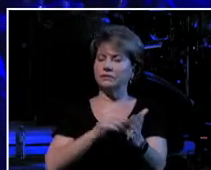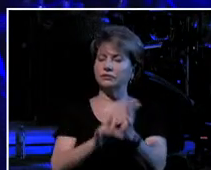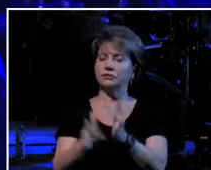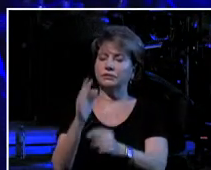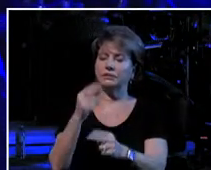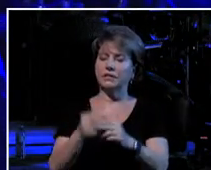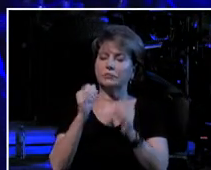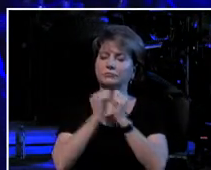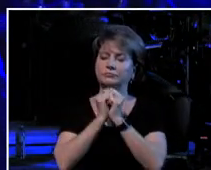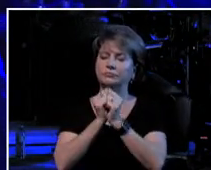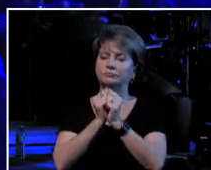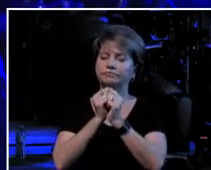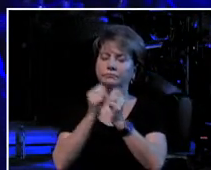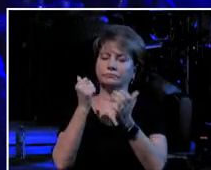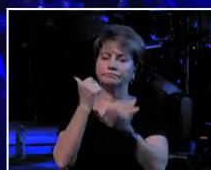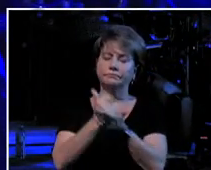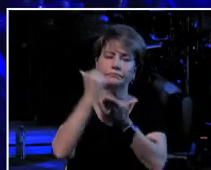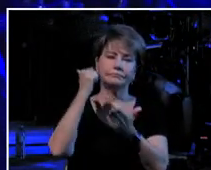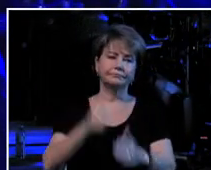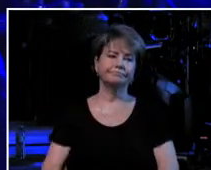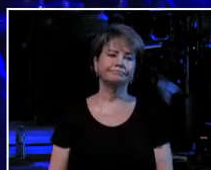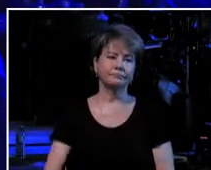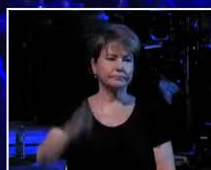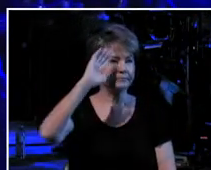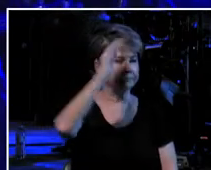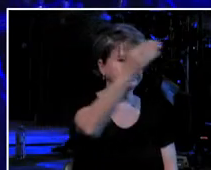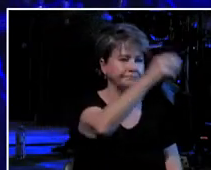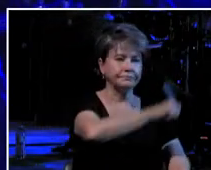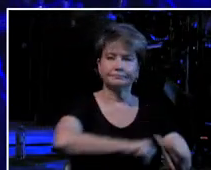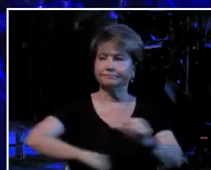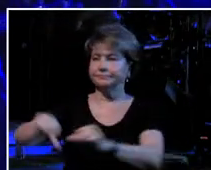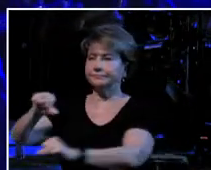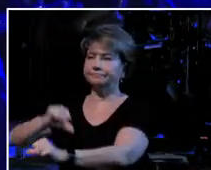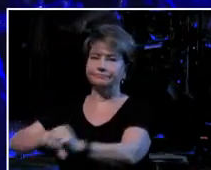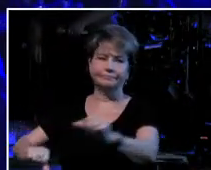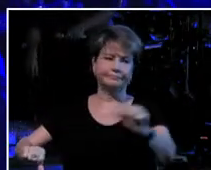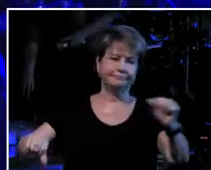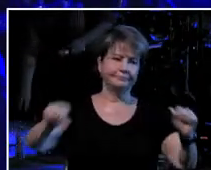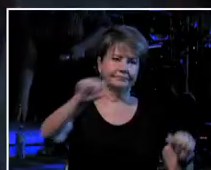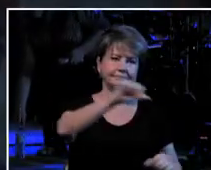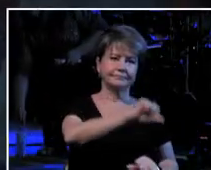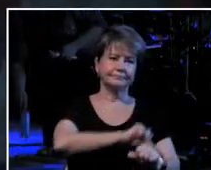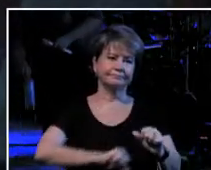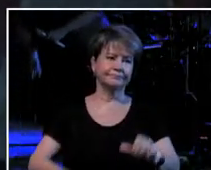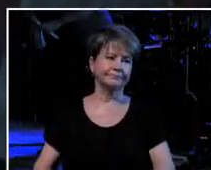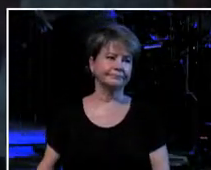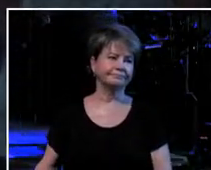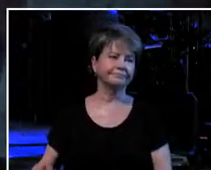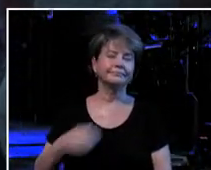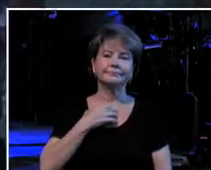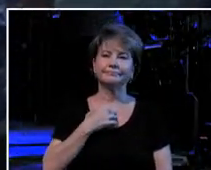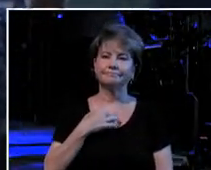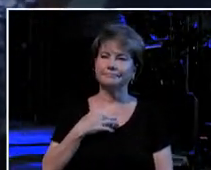pray together. Amen. Amen. All right, church, say hi to someone around you as you have a seat.